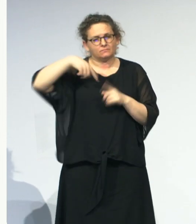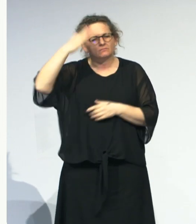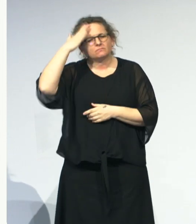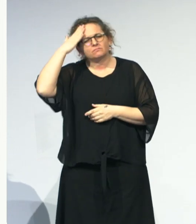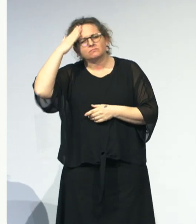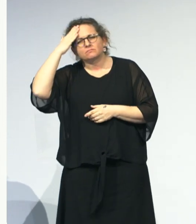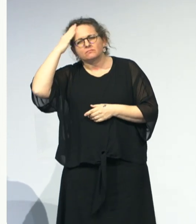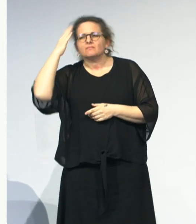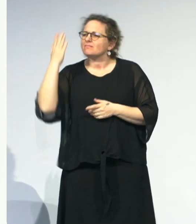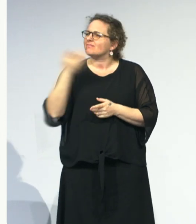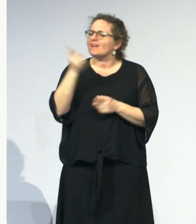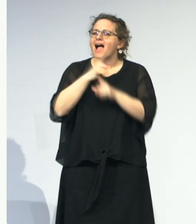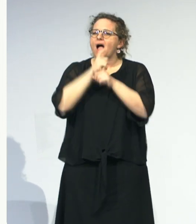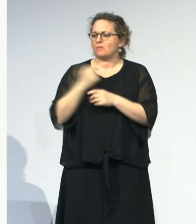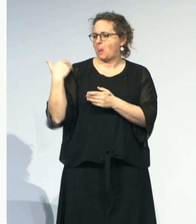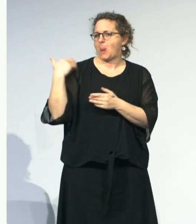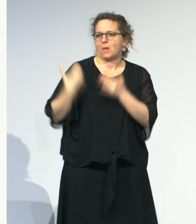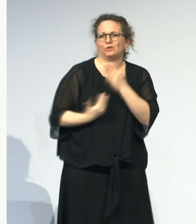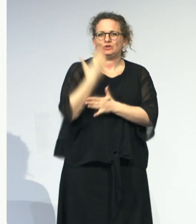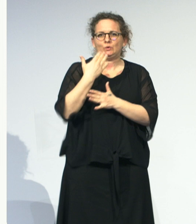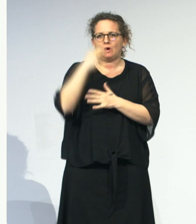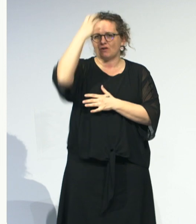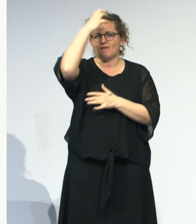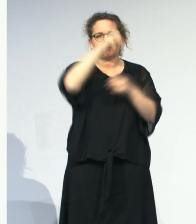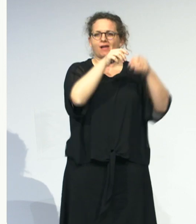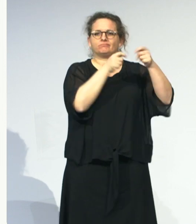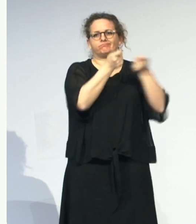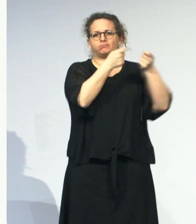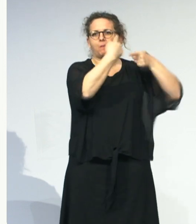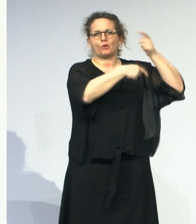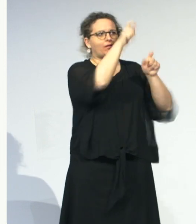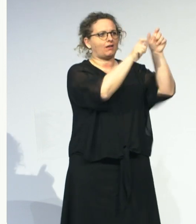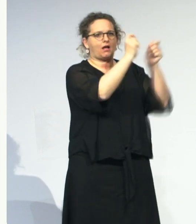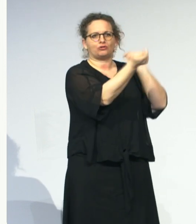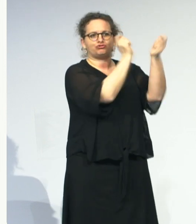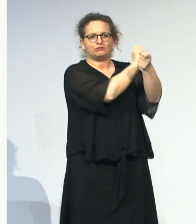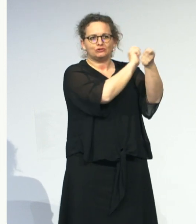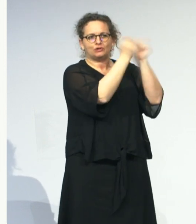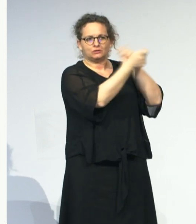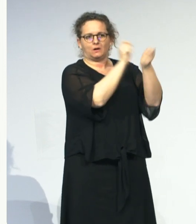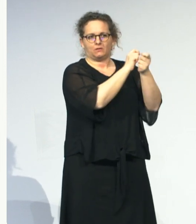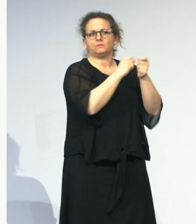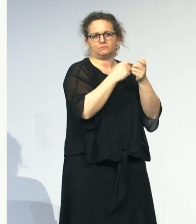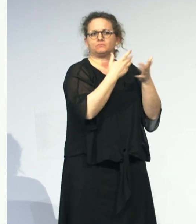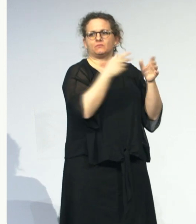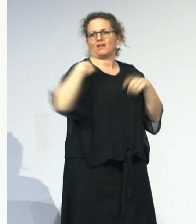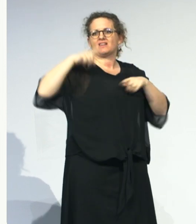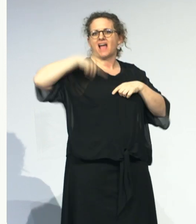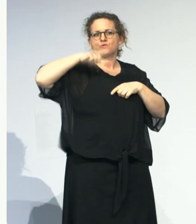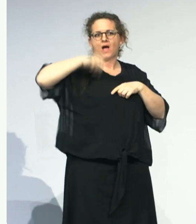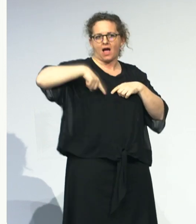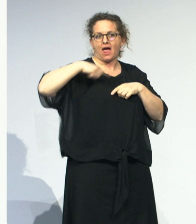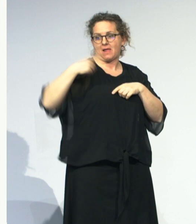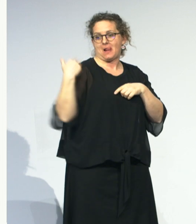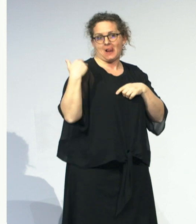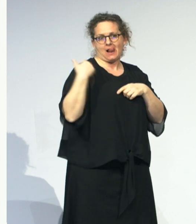The implementation of the UN Disability Rights Convention is a very important issue for us. So let